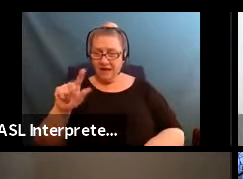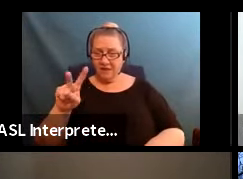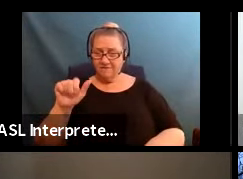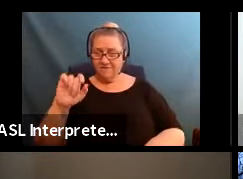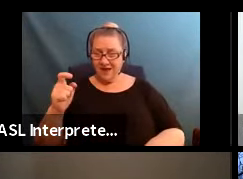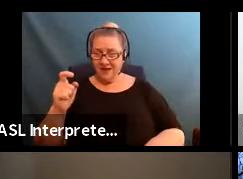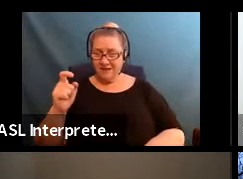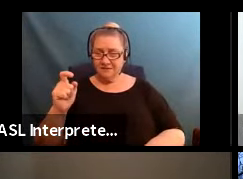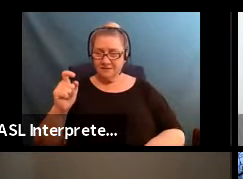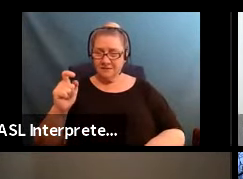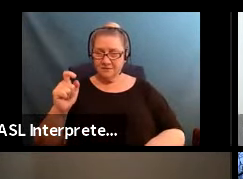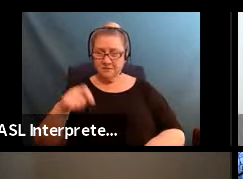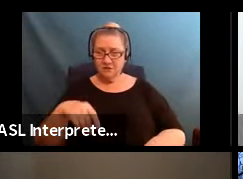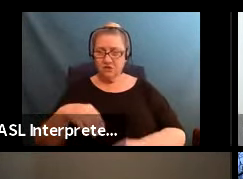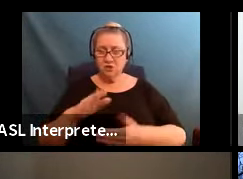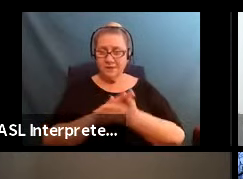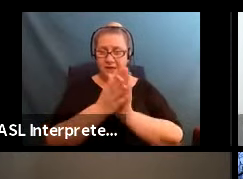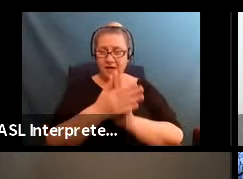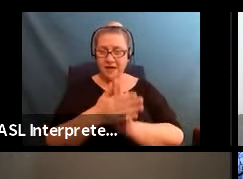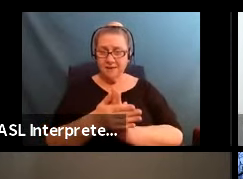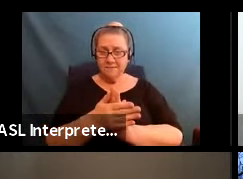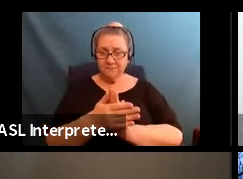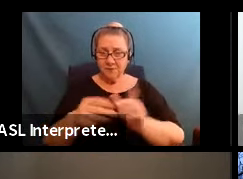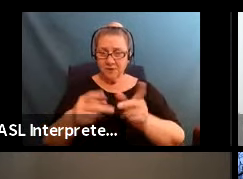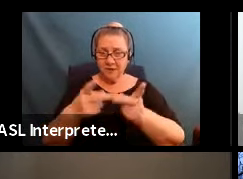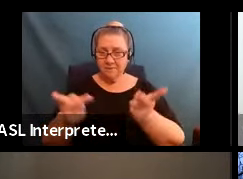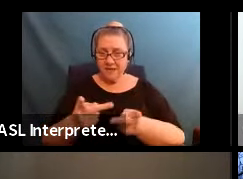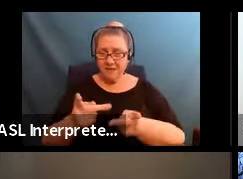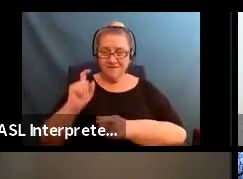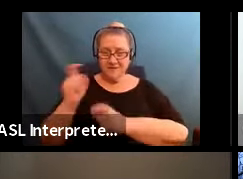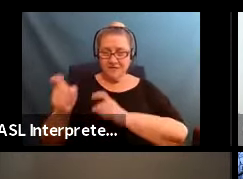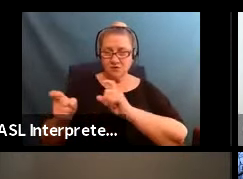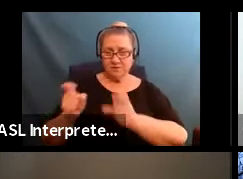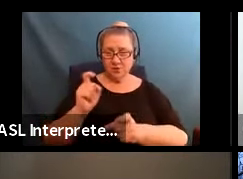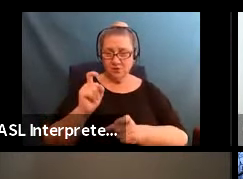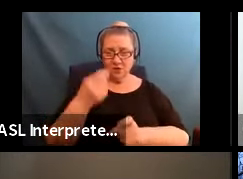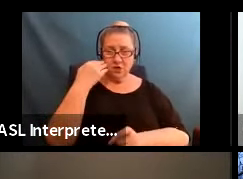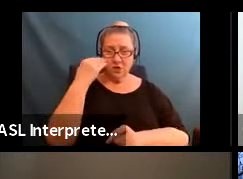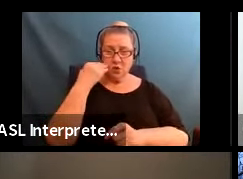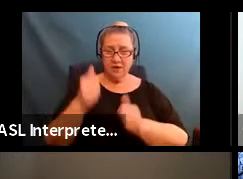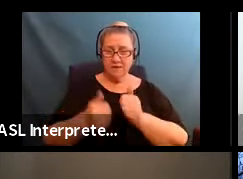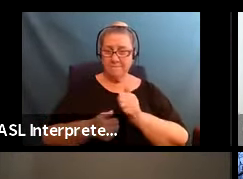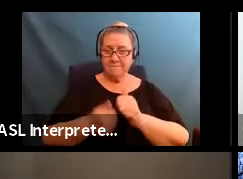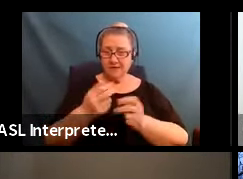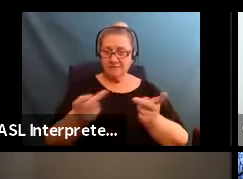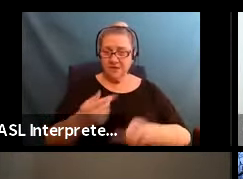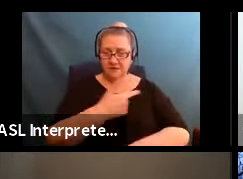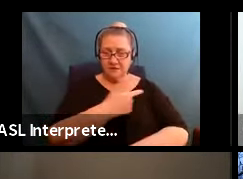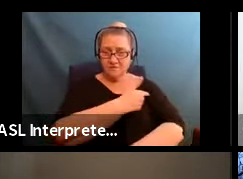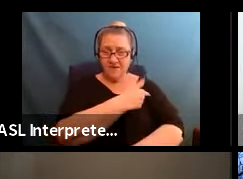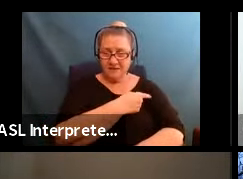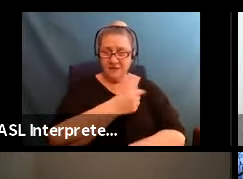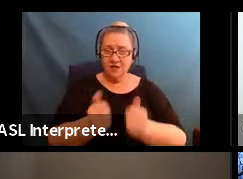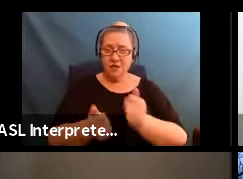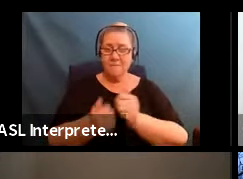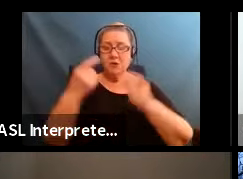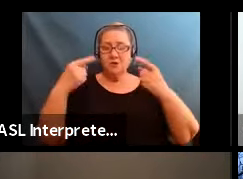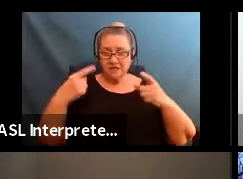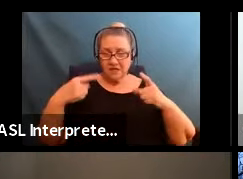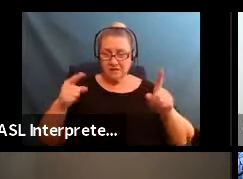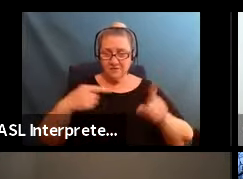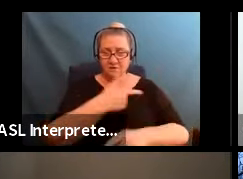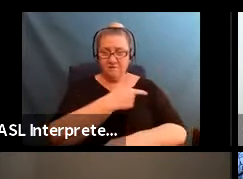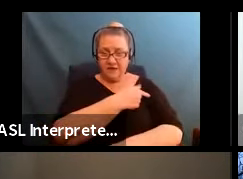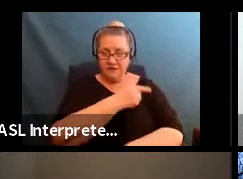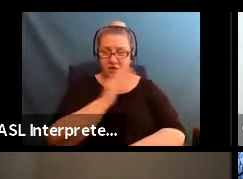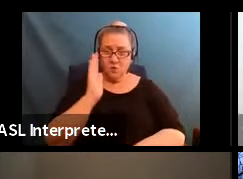system, to become a point of distribution, knowing again that the best place to vaccinate, the most successful vaccination